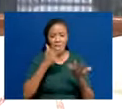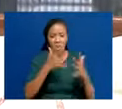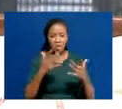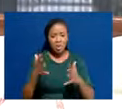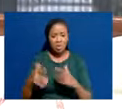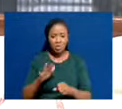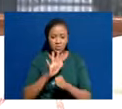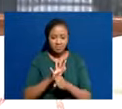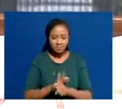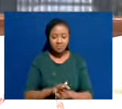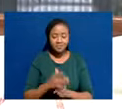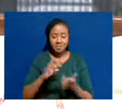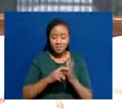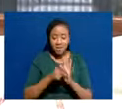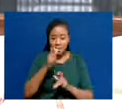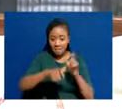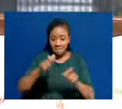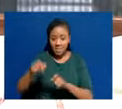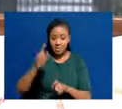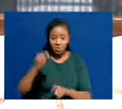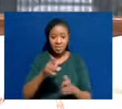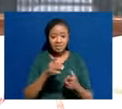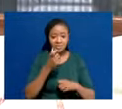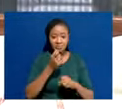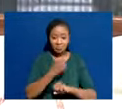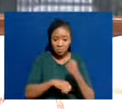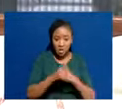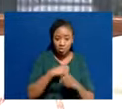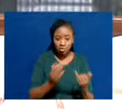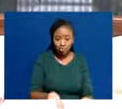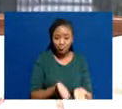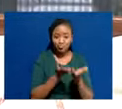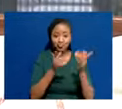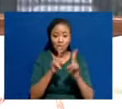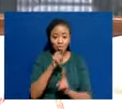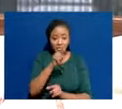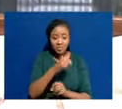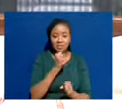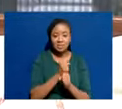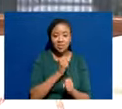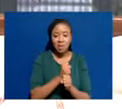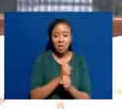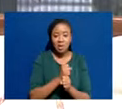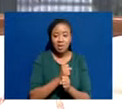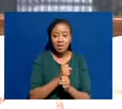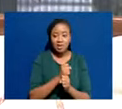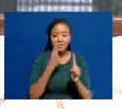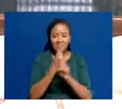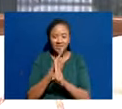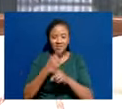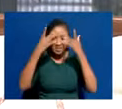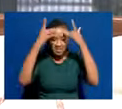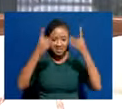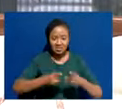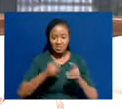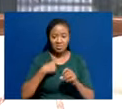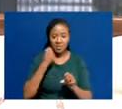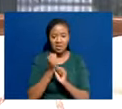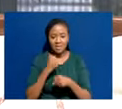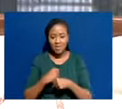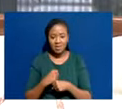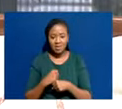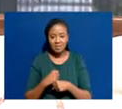put a stop to it. And it's my work. And that is why, even if the decisions I make that are not popular, I'm not looking for that